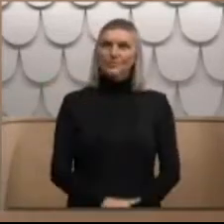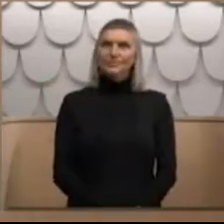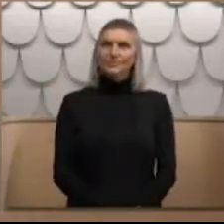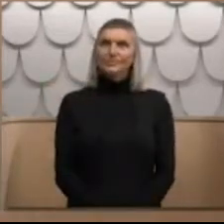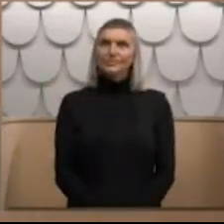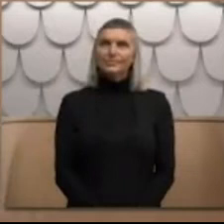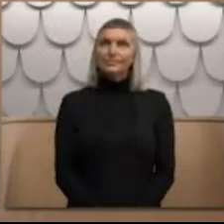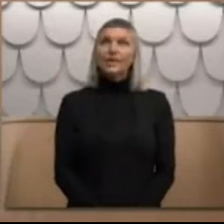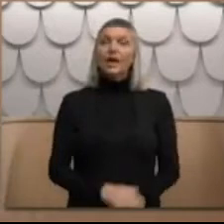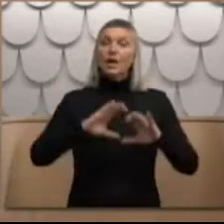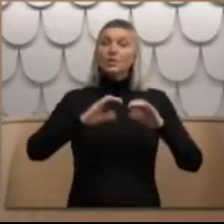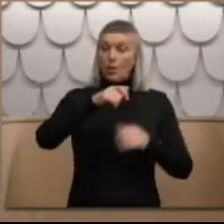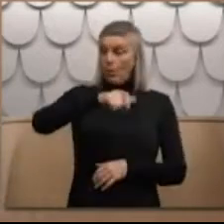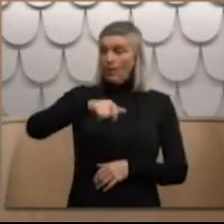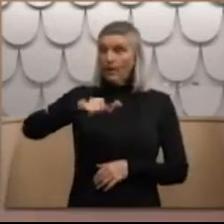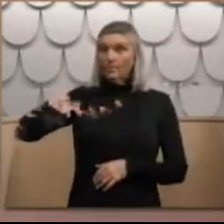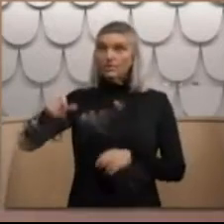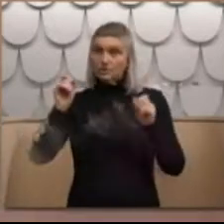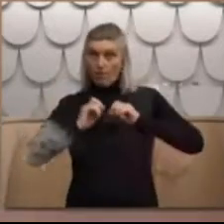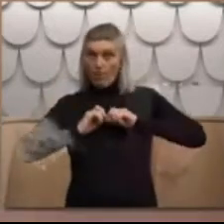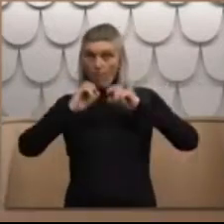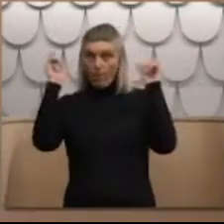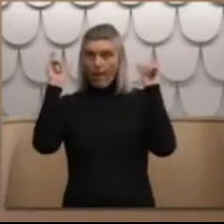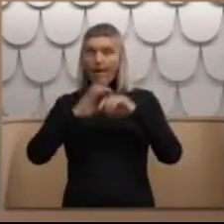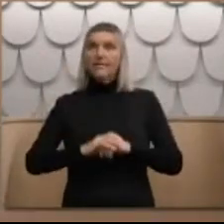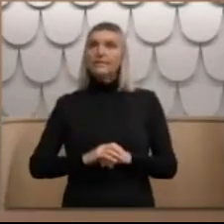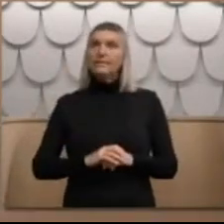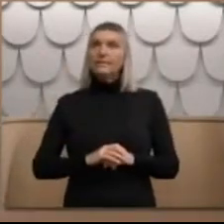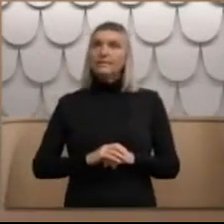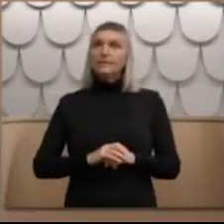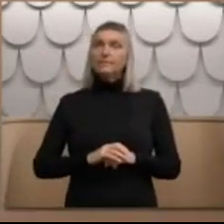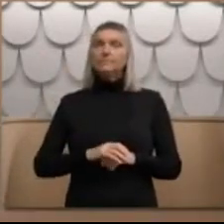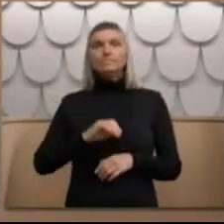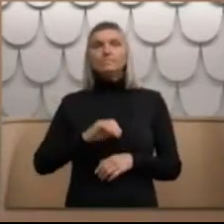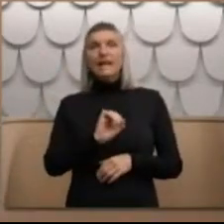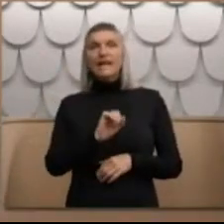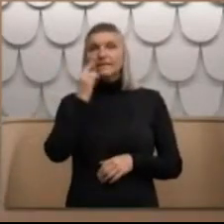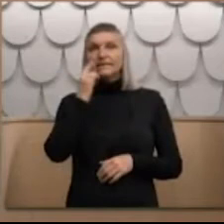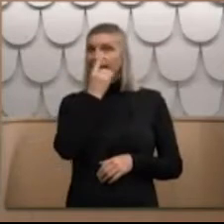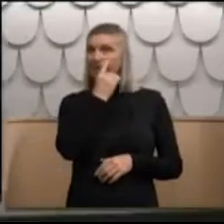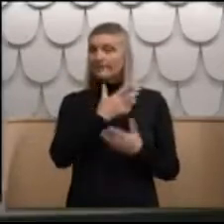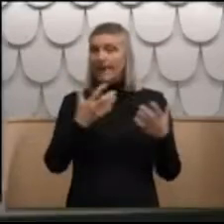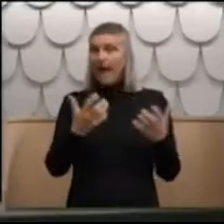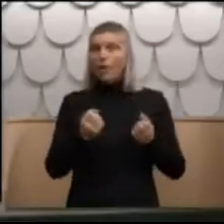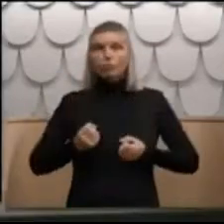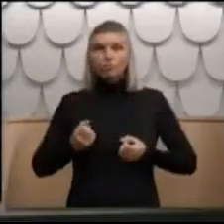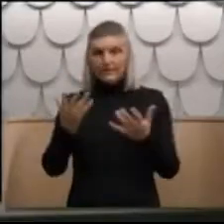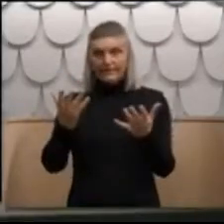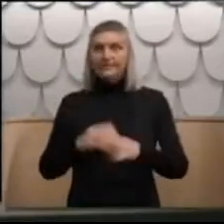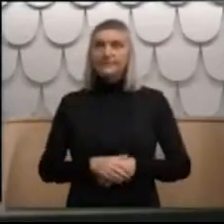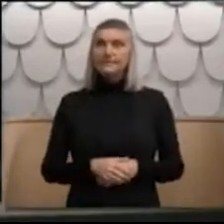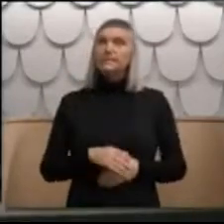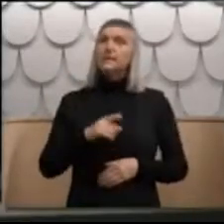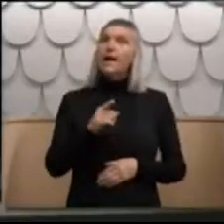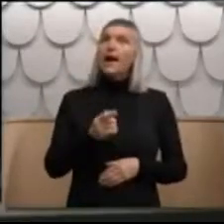The commissioners are aware as to how we will present Donald's evidence today. Mm-hmm. Donald would like to introduce